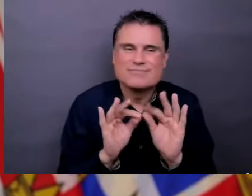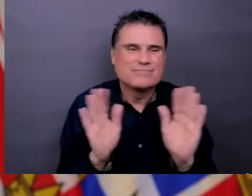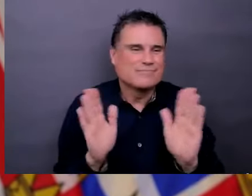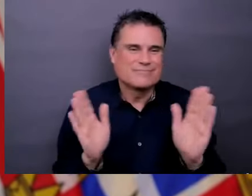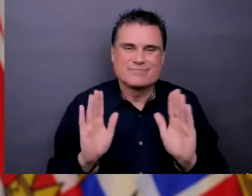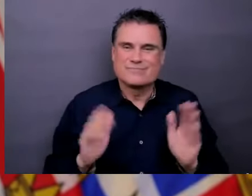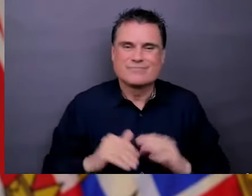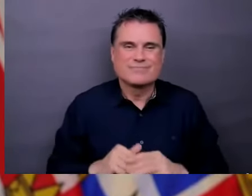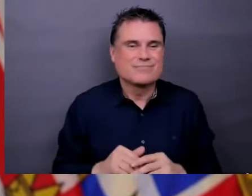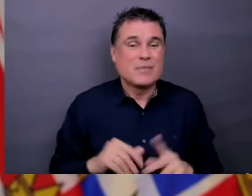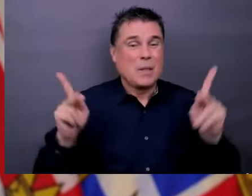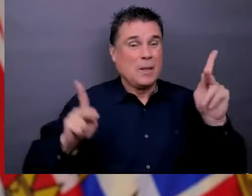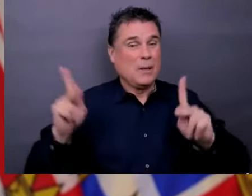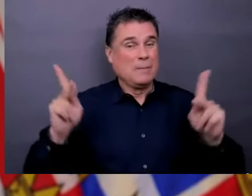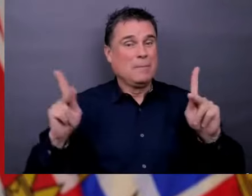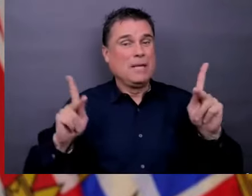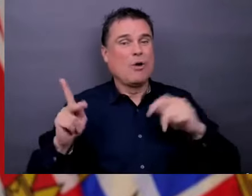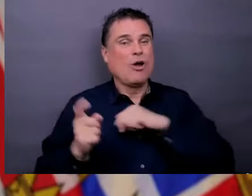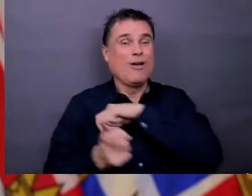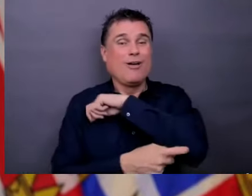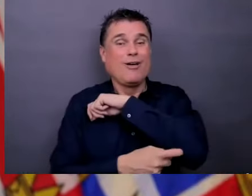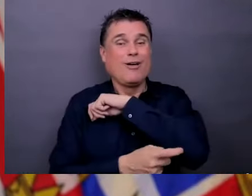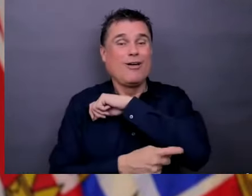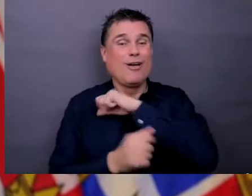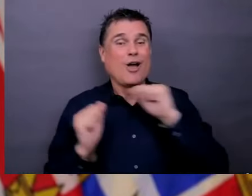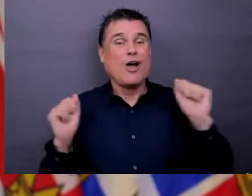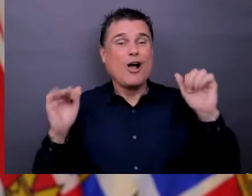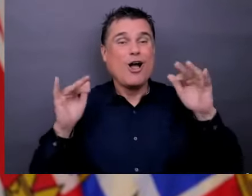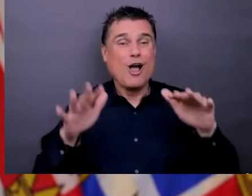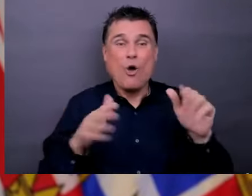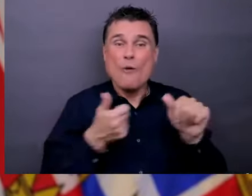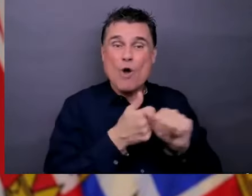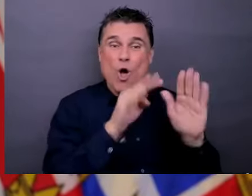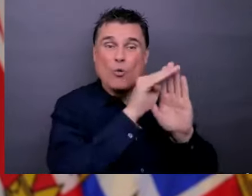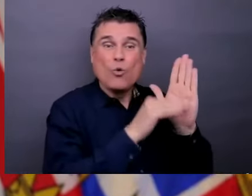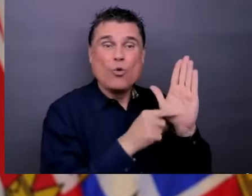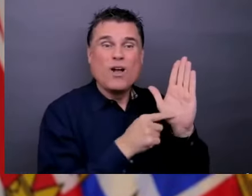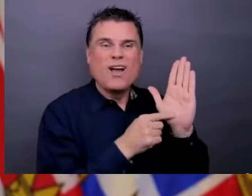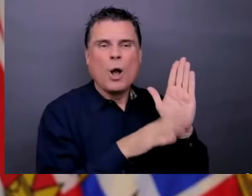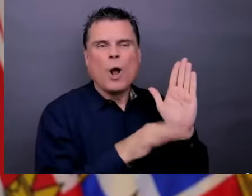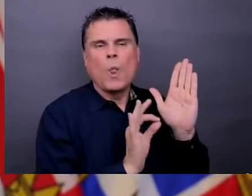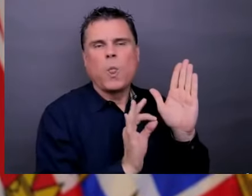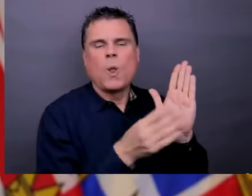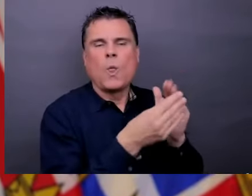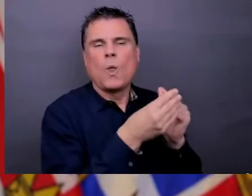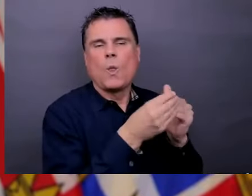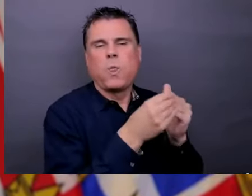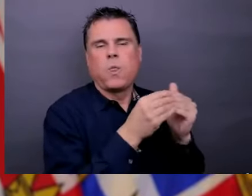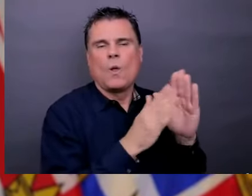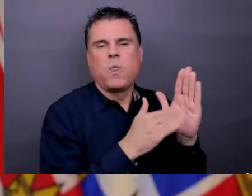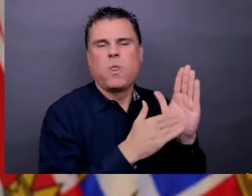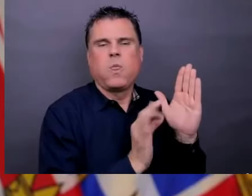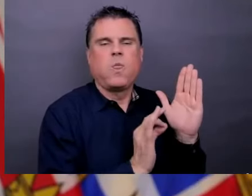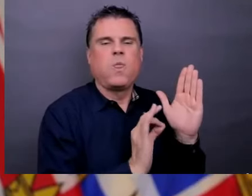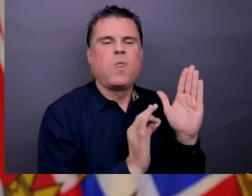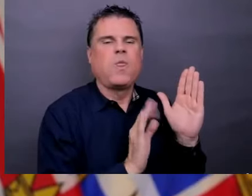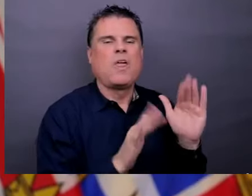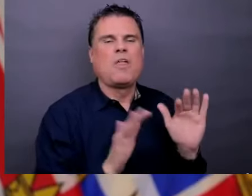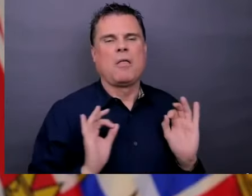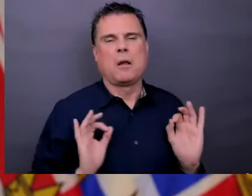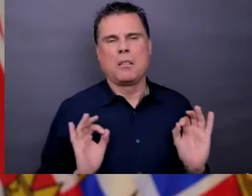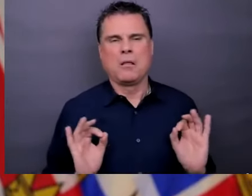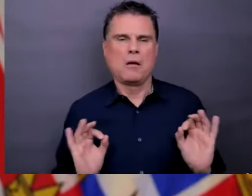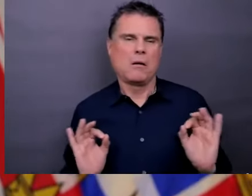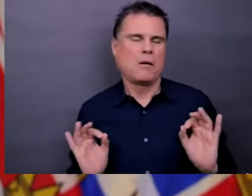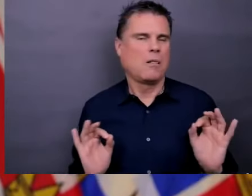our communities and it gets transmitted in workplaces, it gets transmitted in schools, we see people ending up in hospital and we see